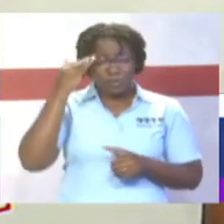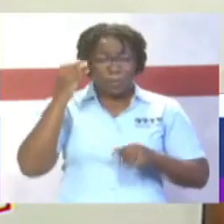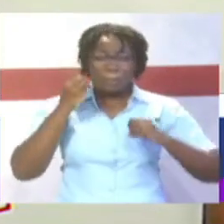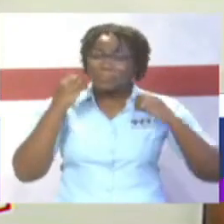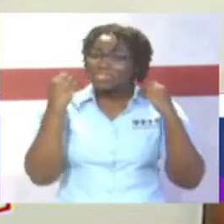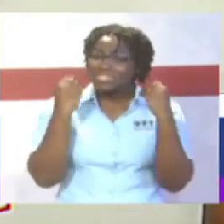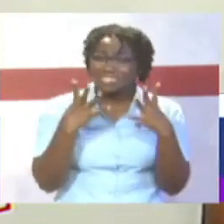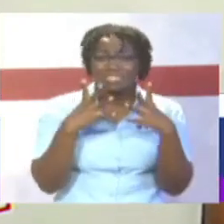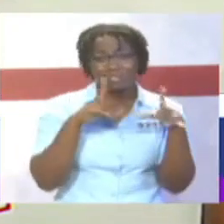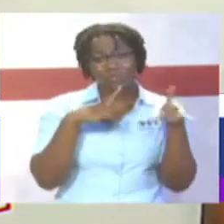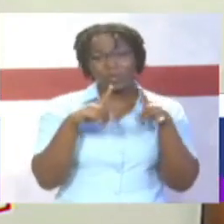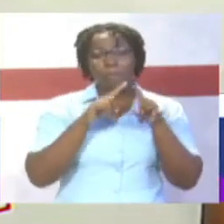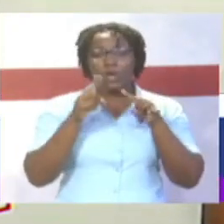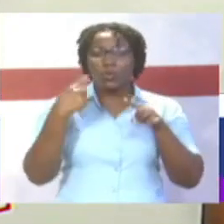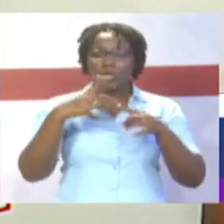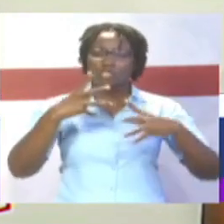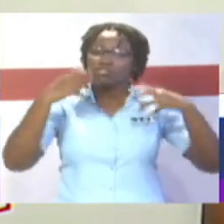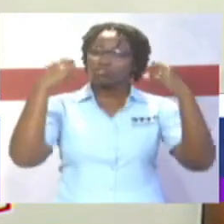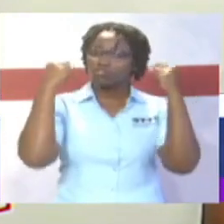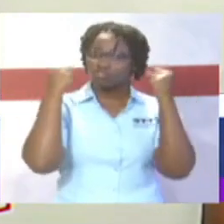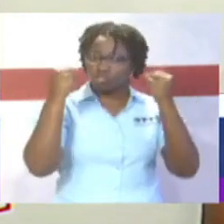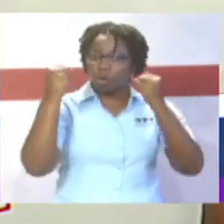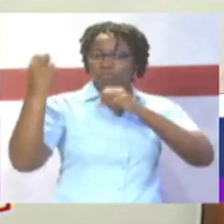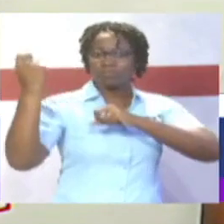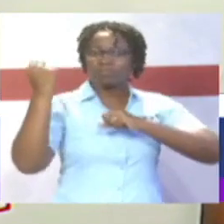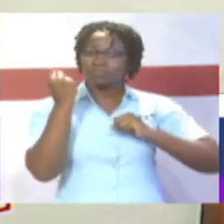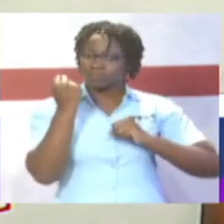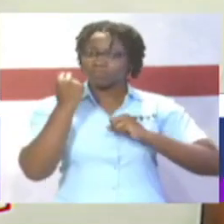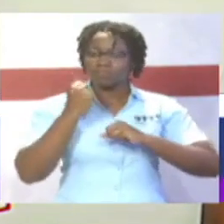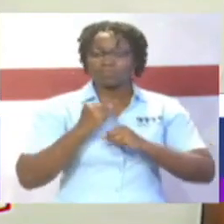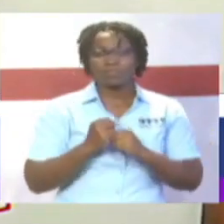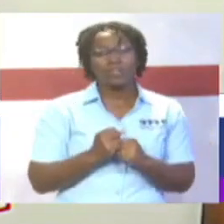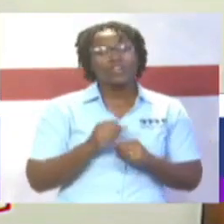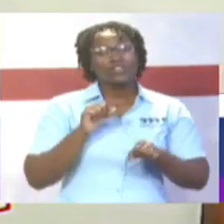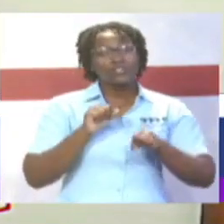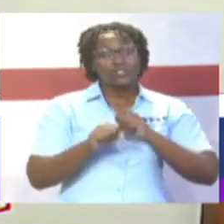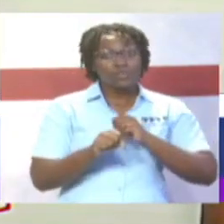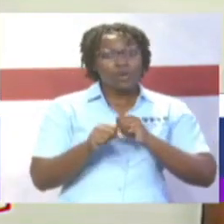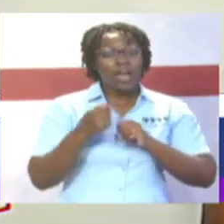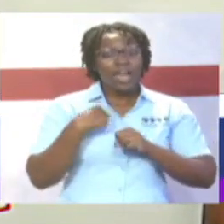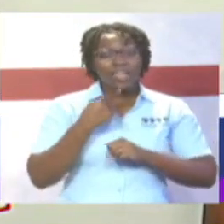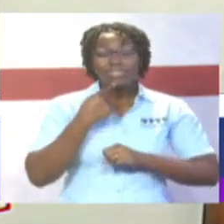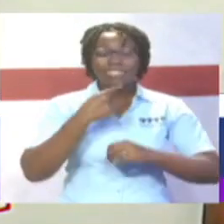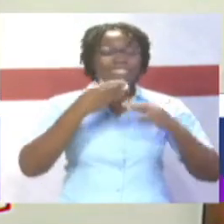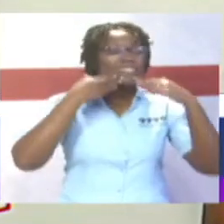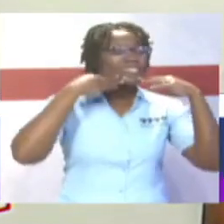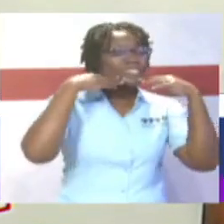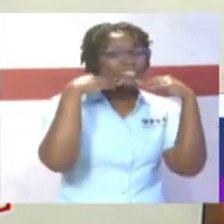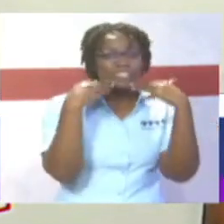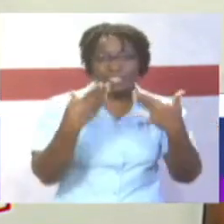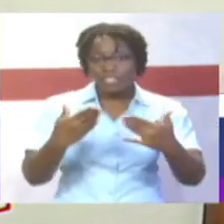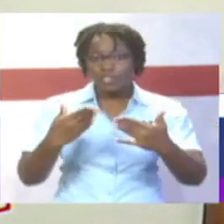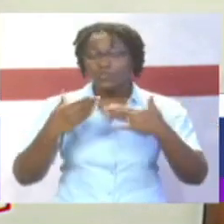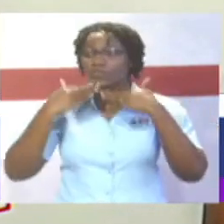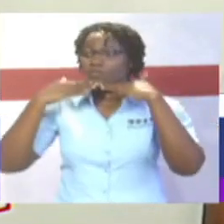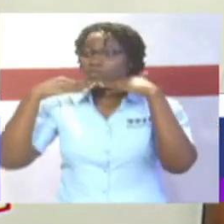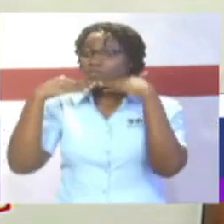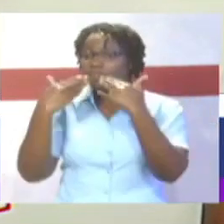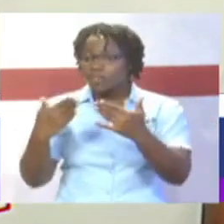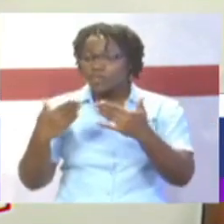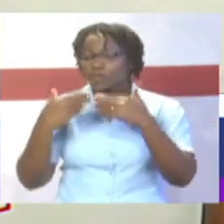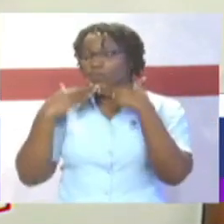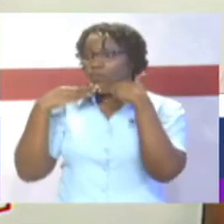but we are strong and we are resilient. So to you, I say thank you, thank